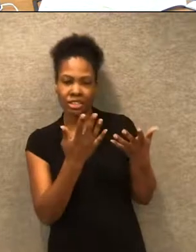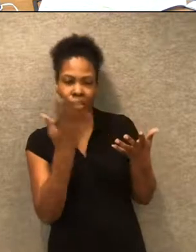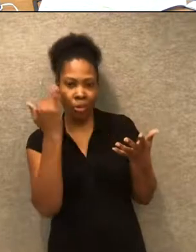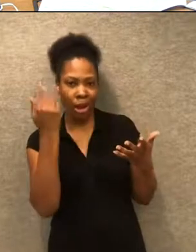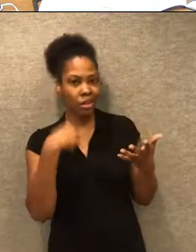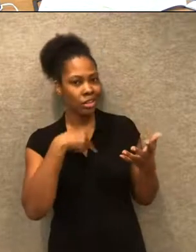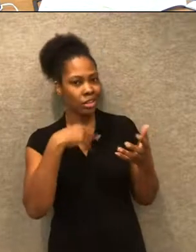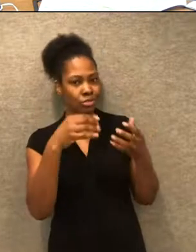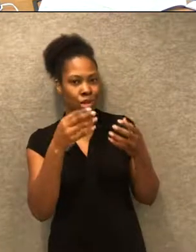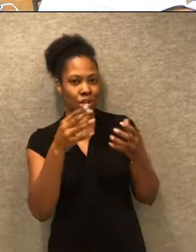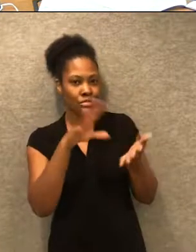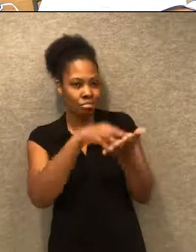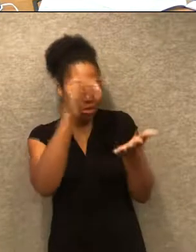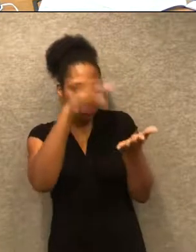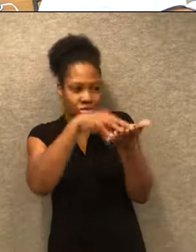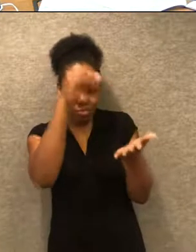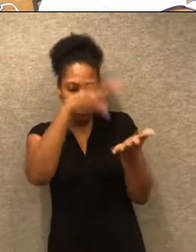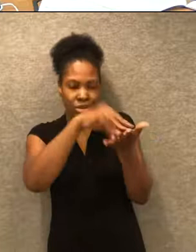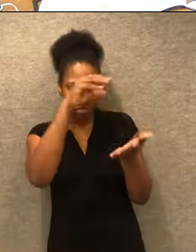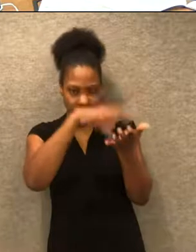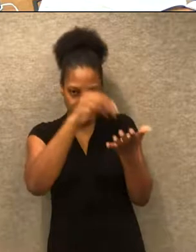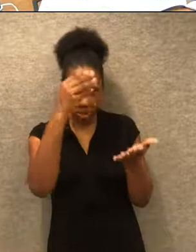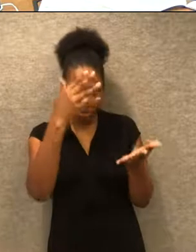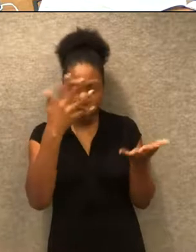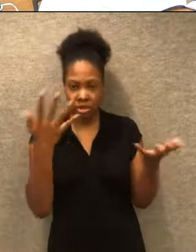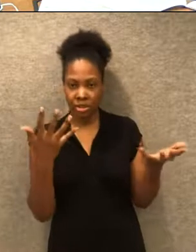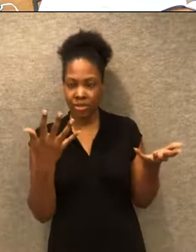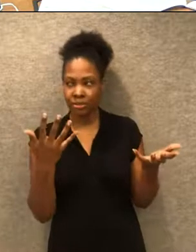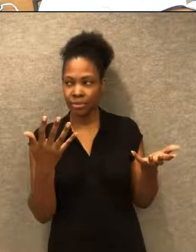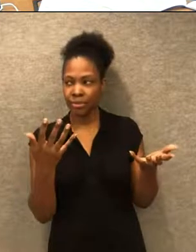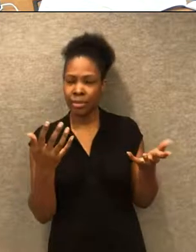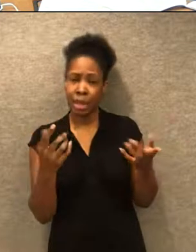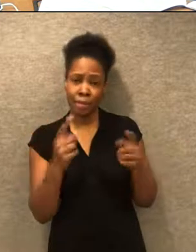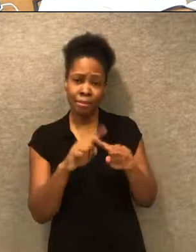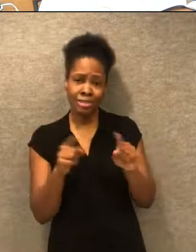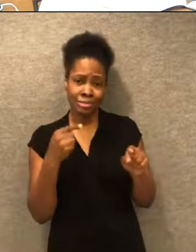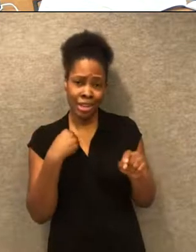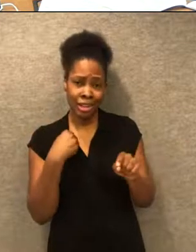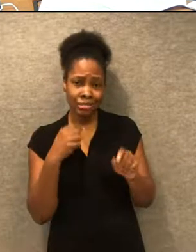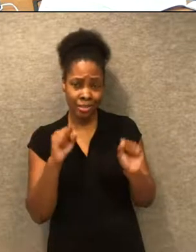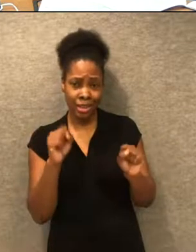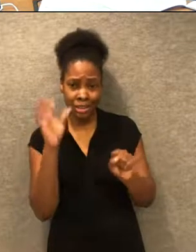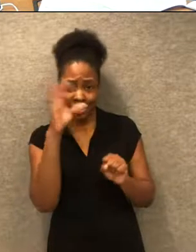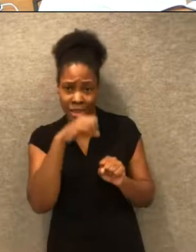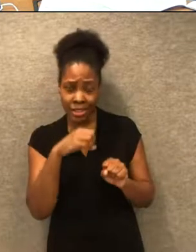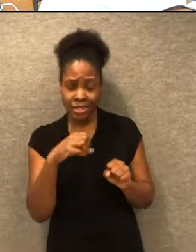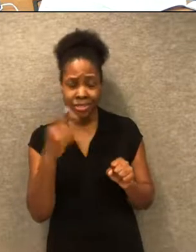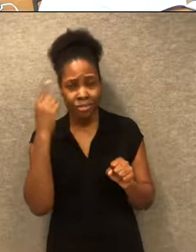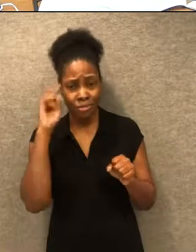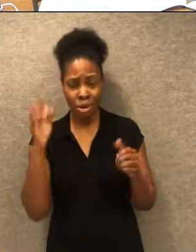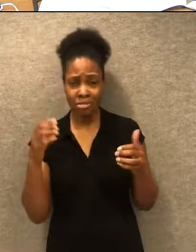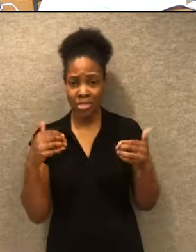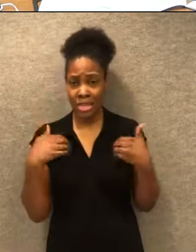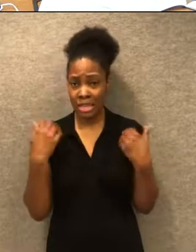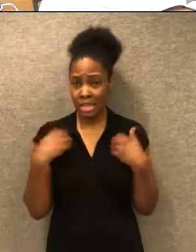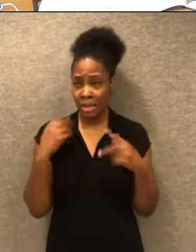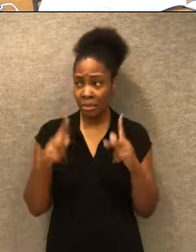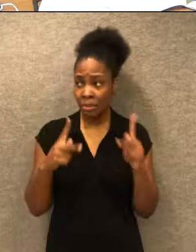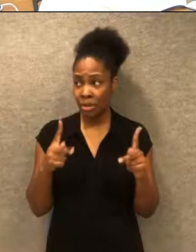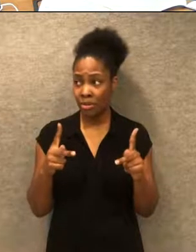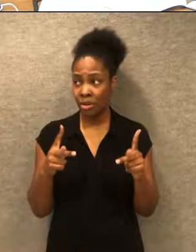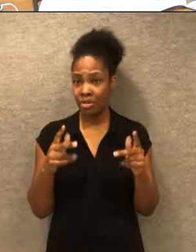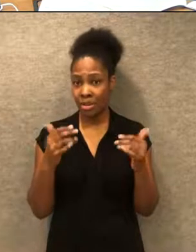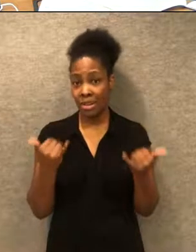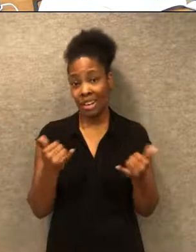now. But what I can make sort of an educated guess that for some of our younger people, this is now going